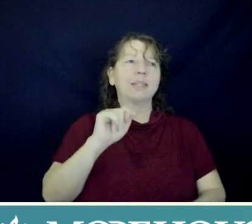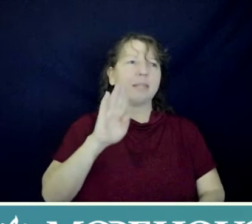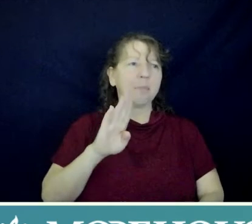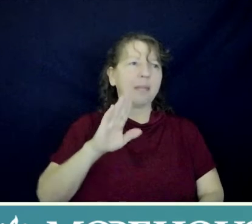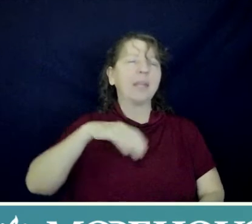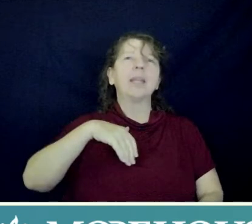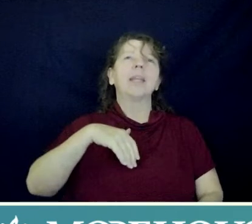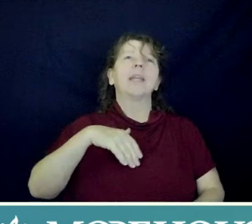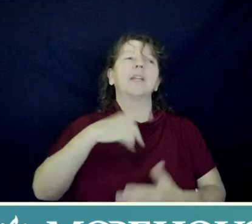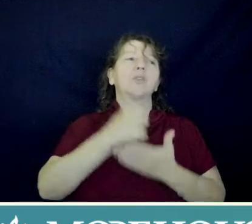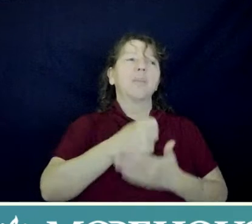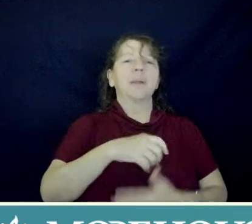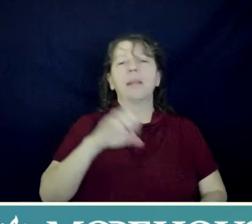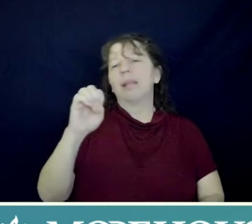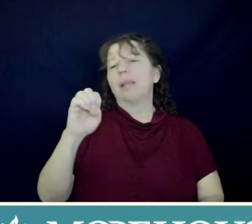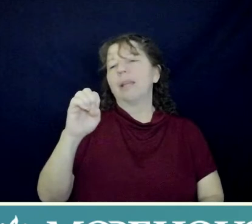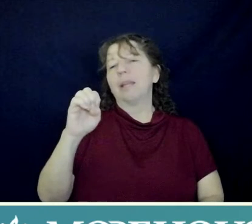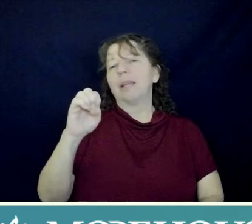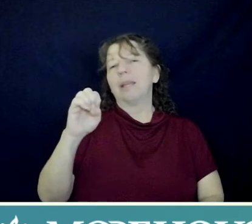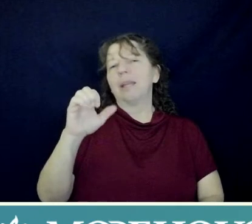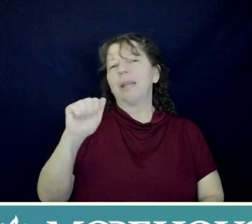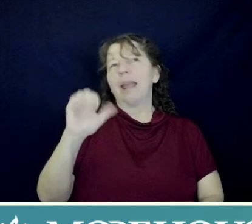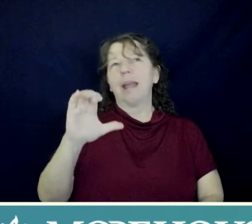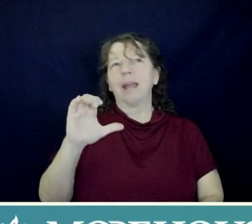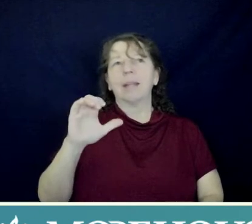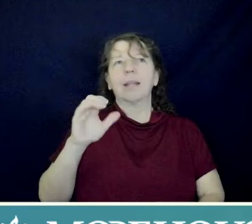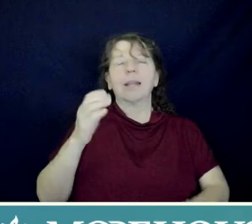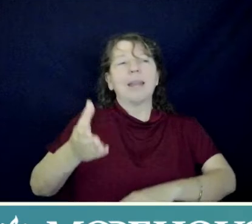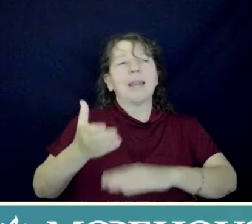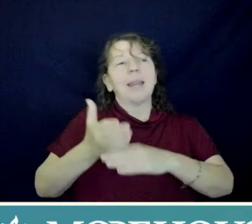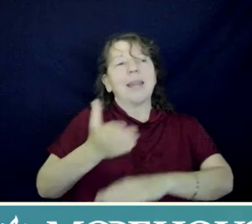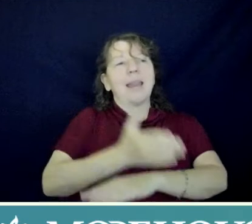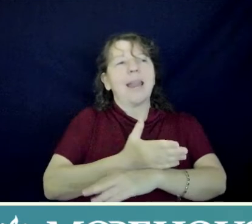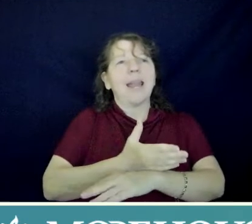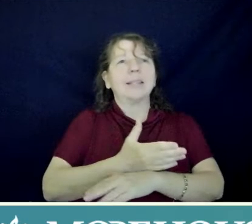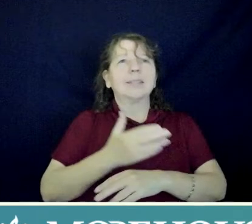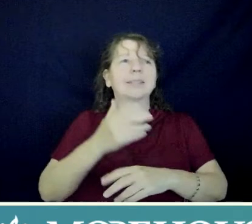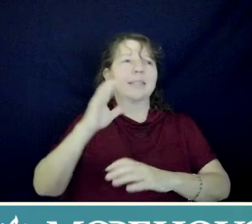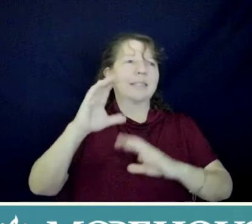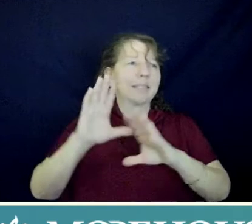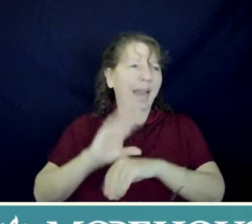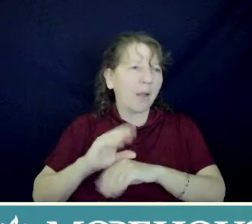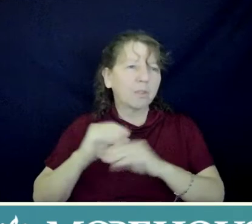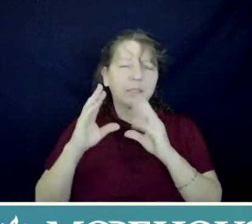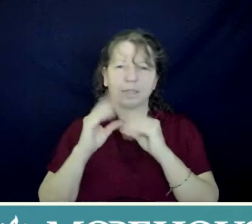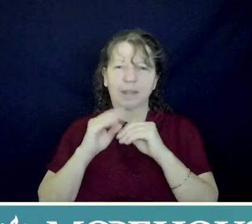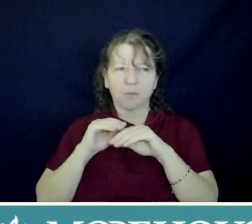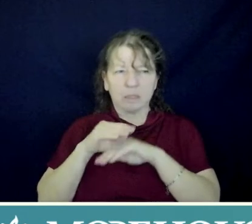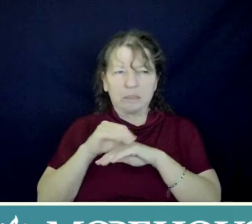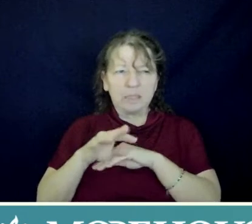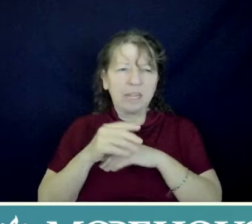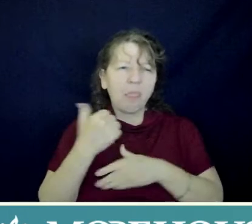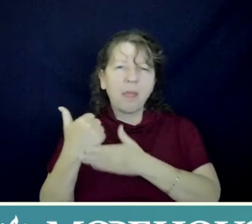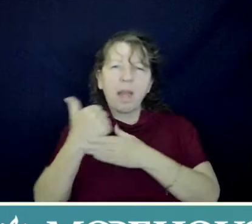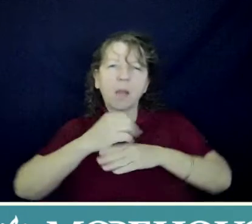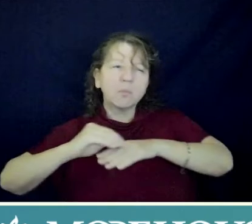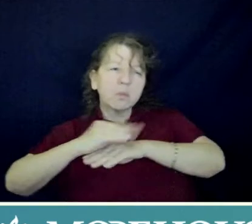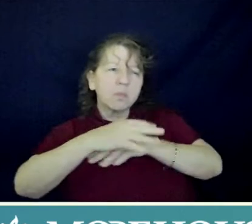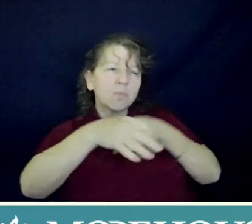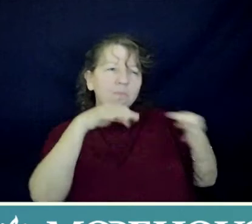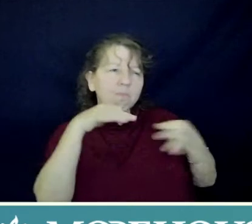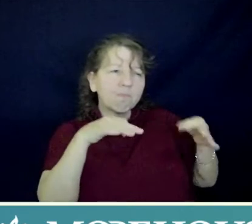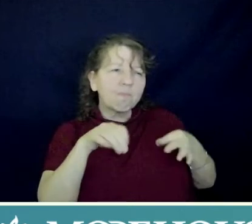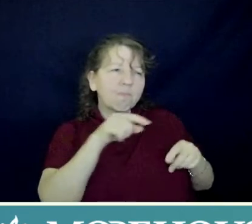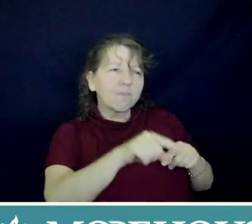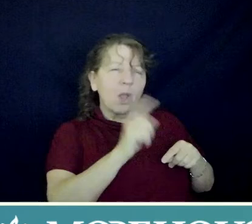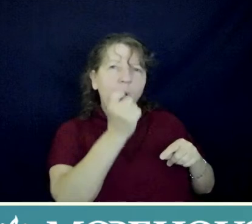We have EAC, which is the enhanced adherence counseling to allow the clients to understand the requirements in